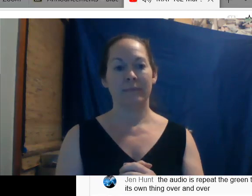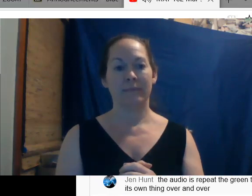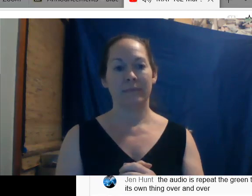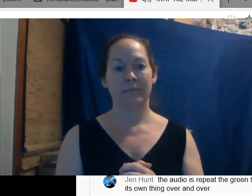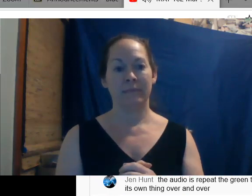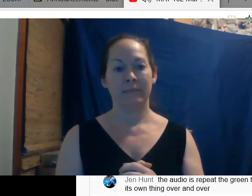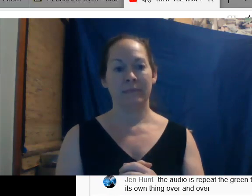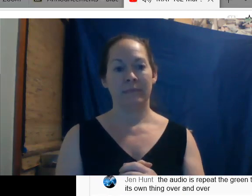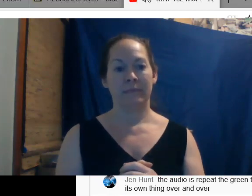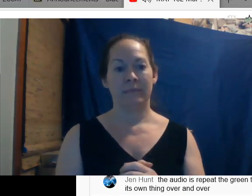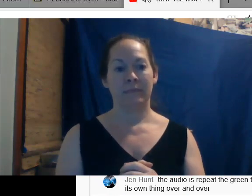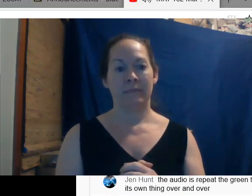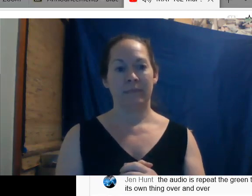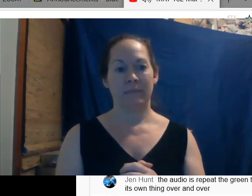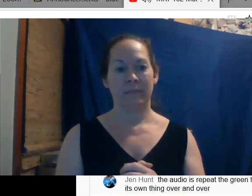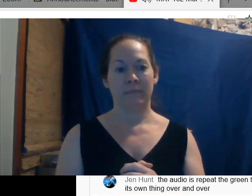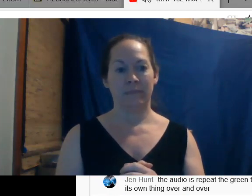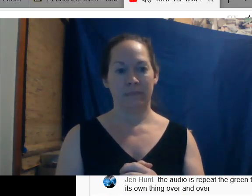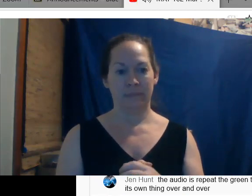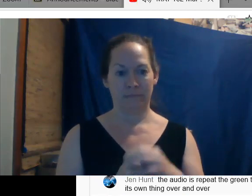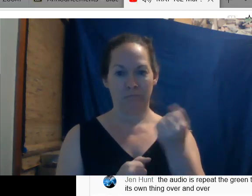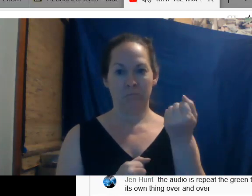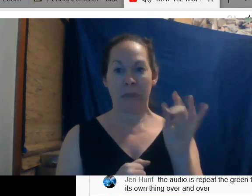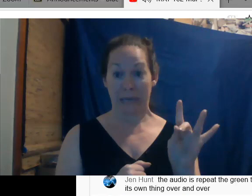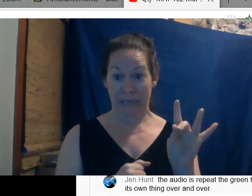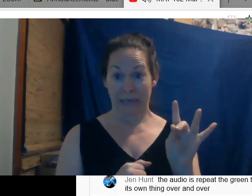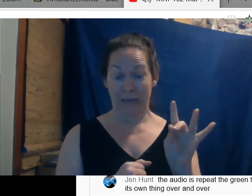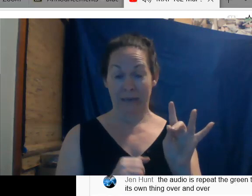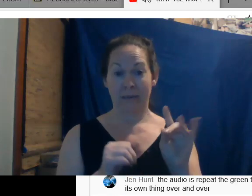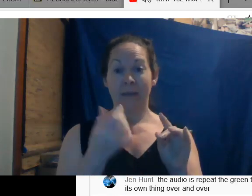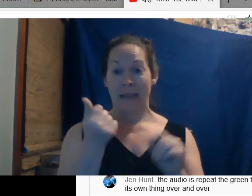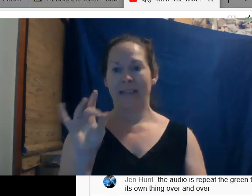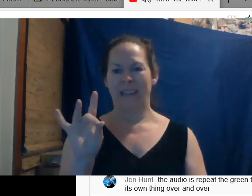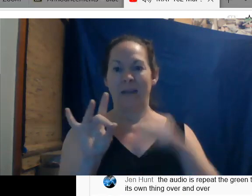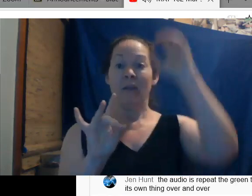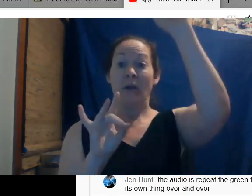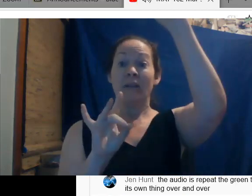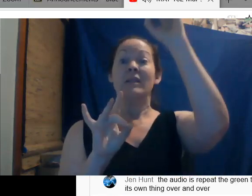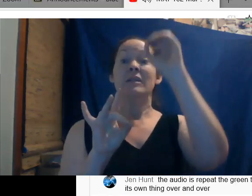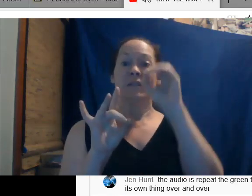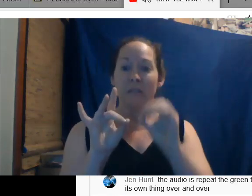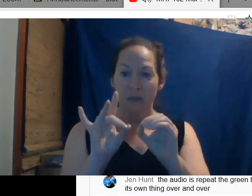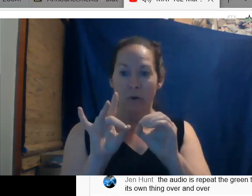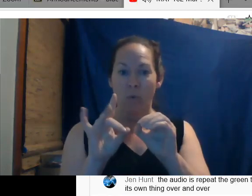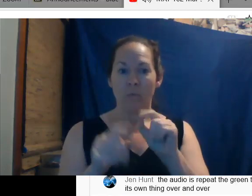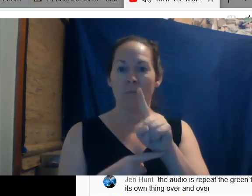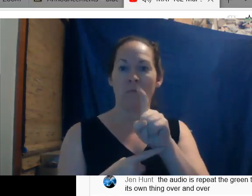So I get 8 and 1. I bring down my 0.